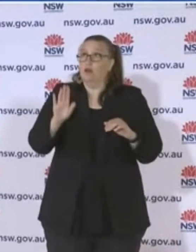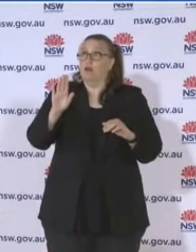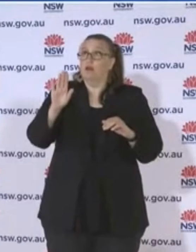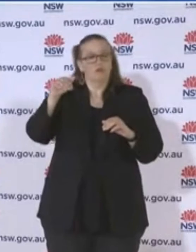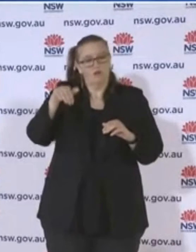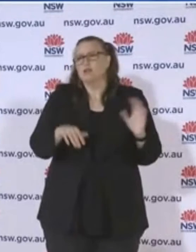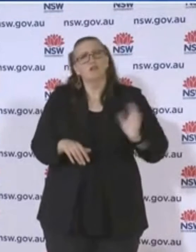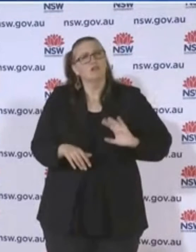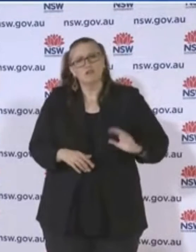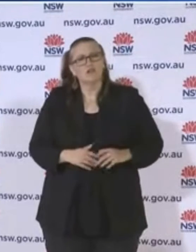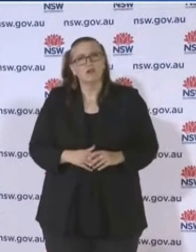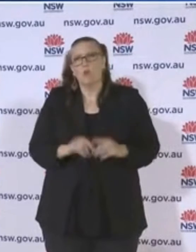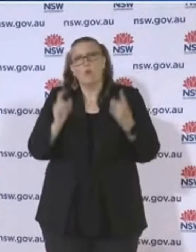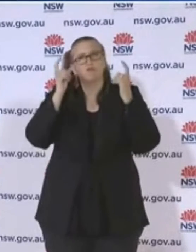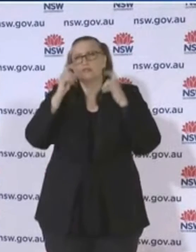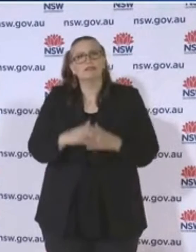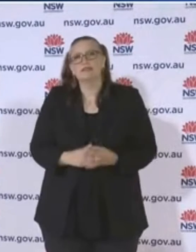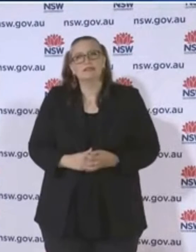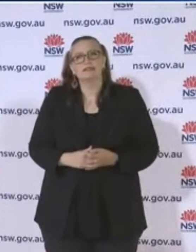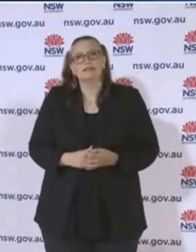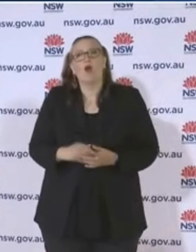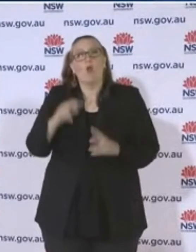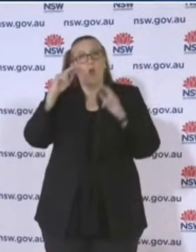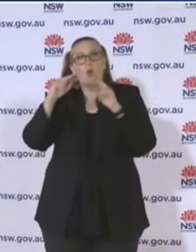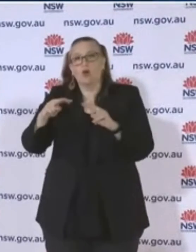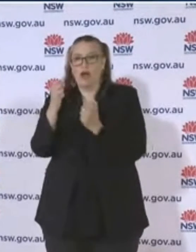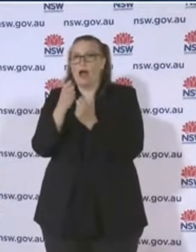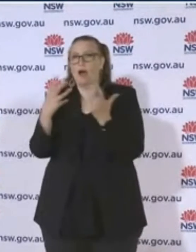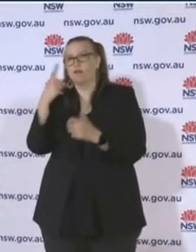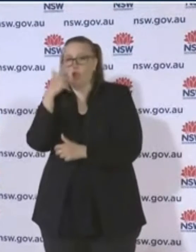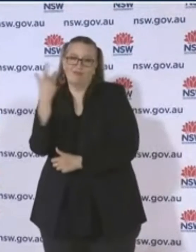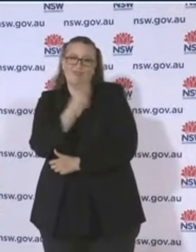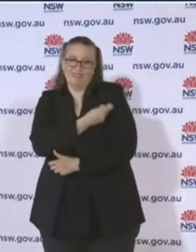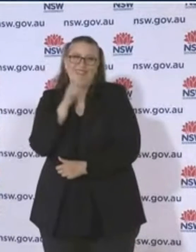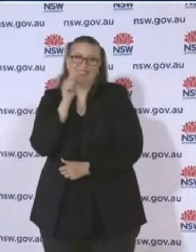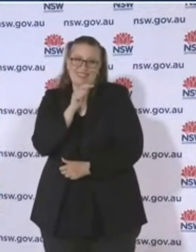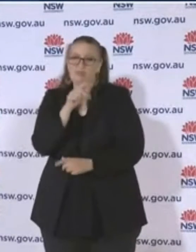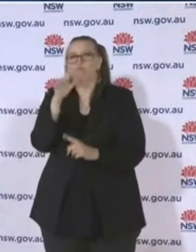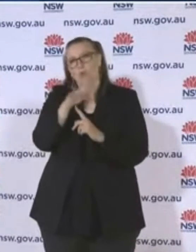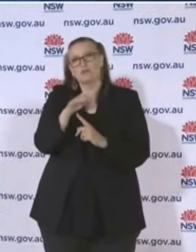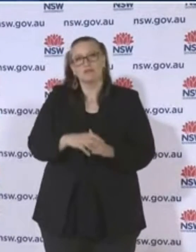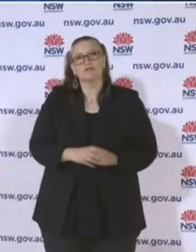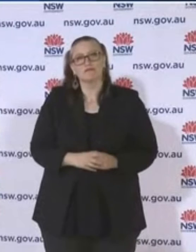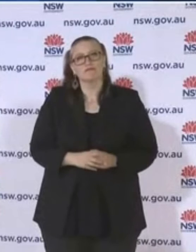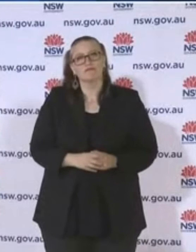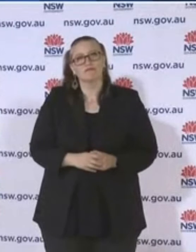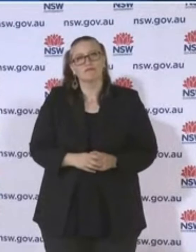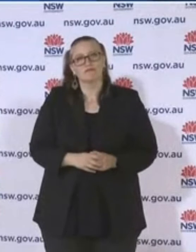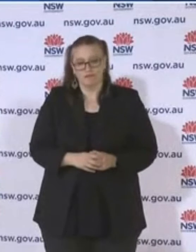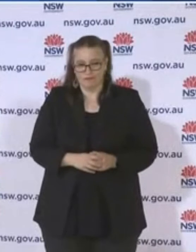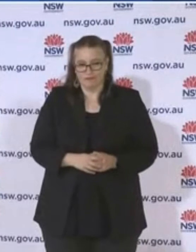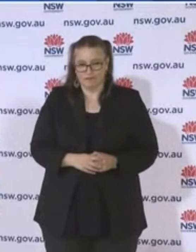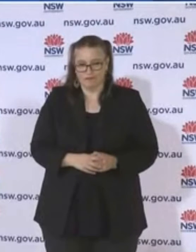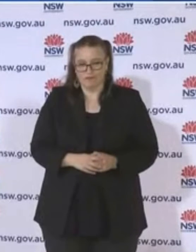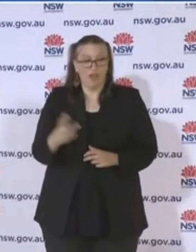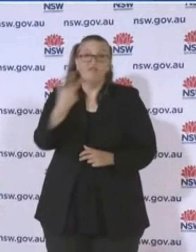the most relevant number is what is the vaccination rate, because we know that that provides enormous protection. But what it's